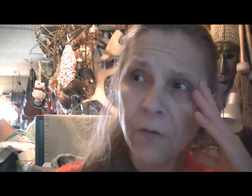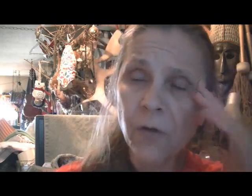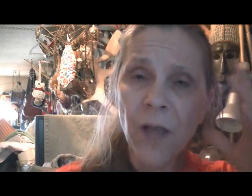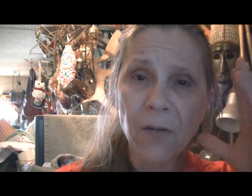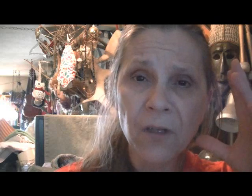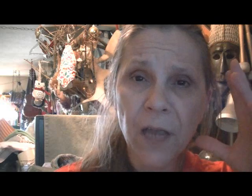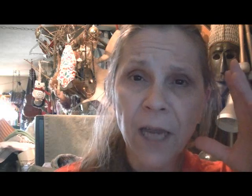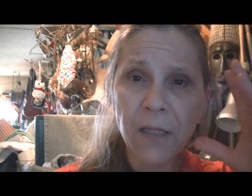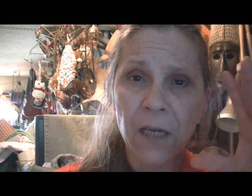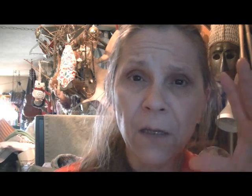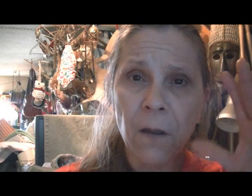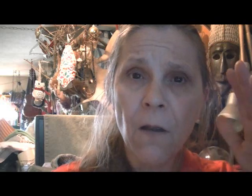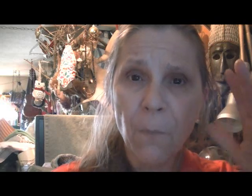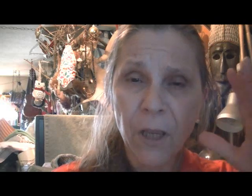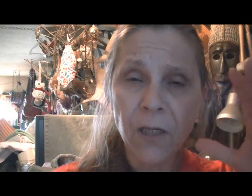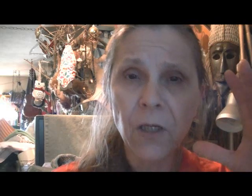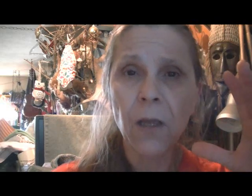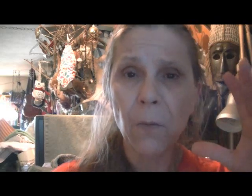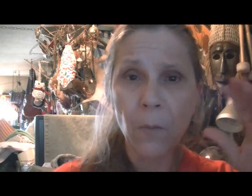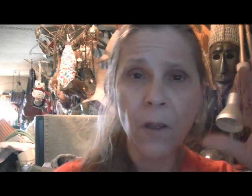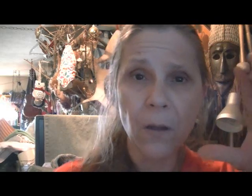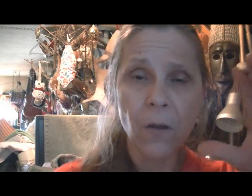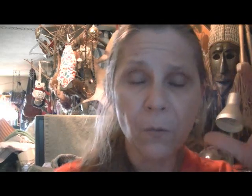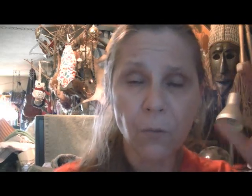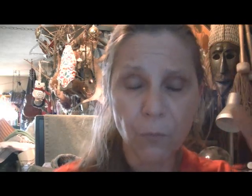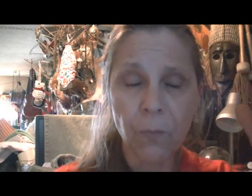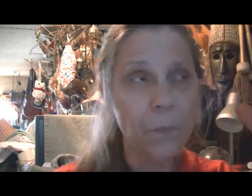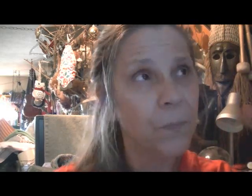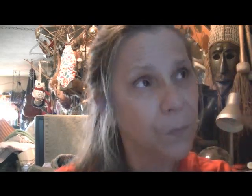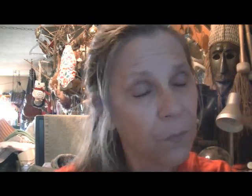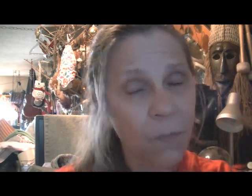in 2018 because